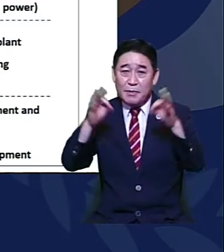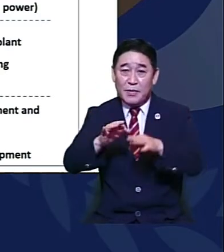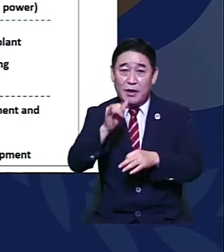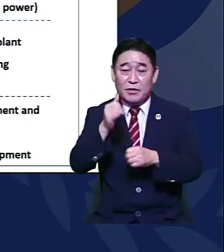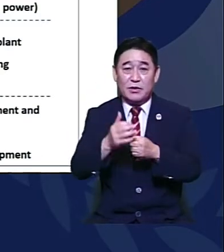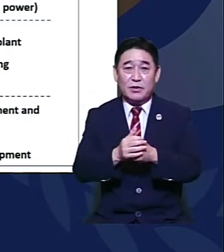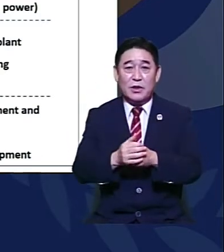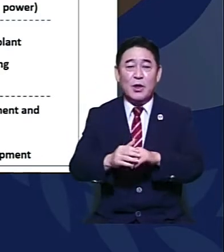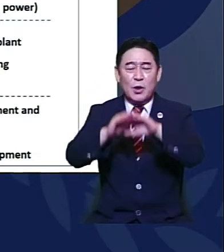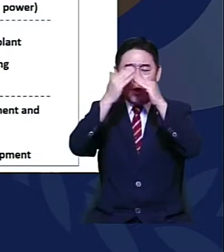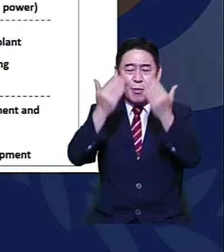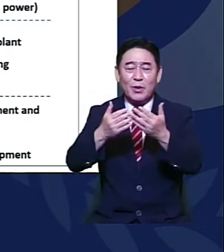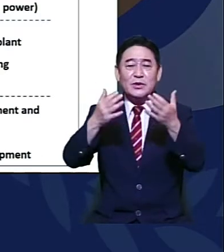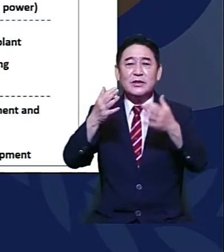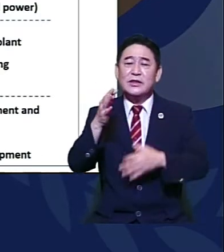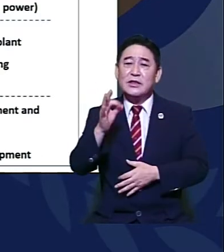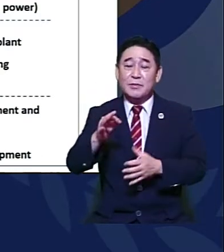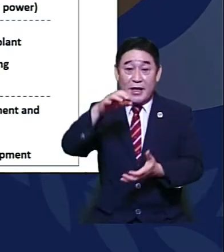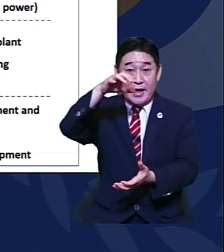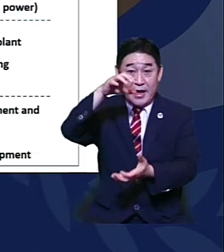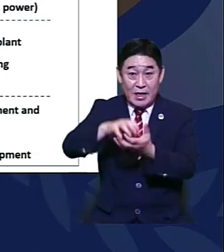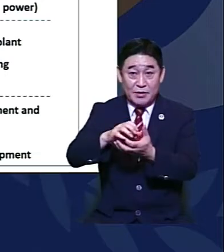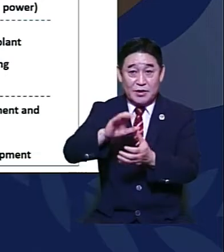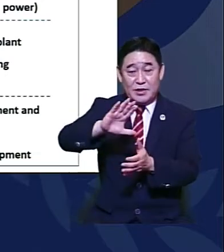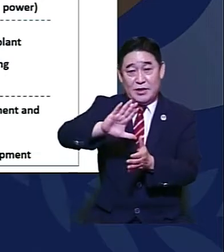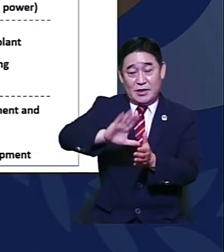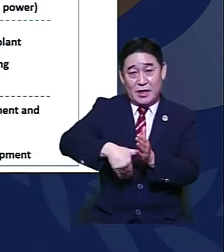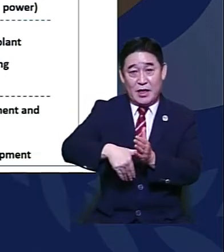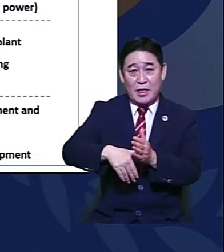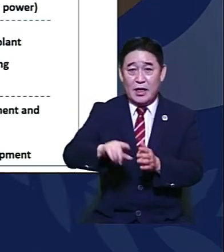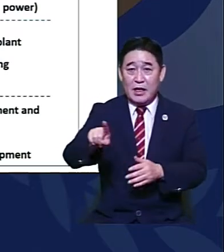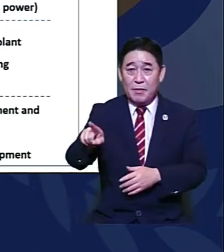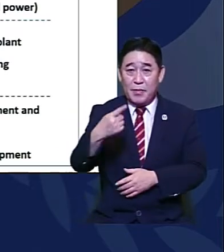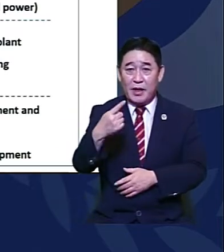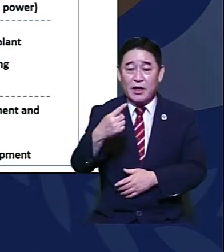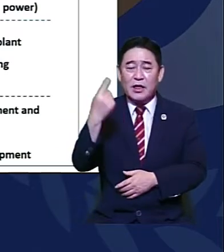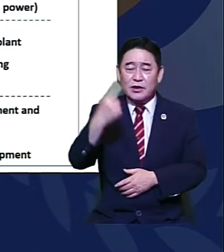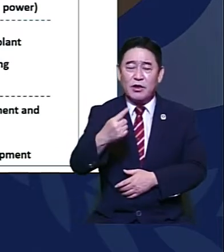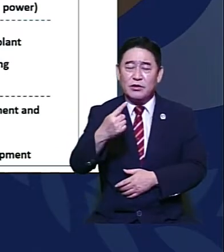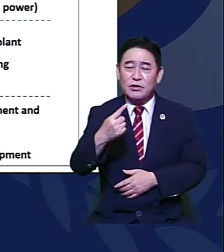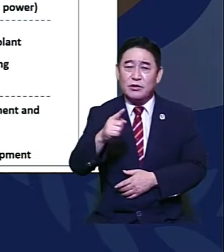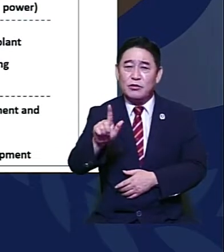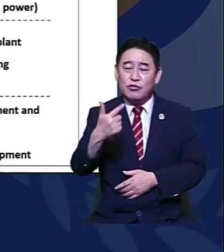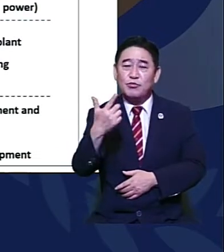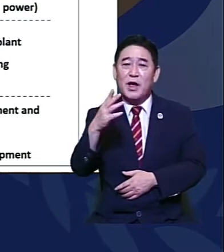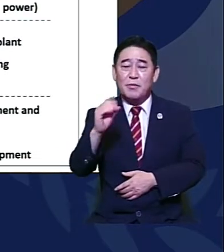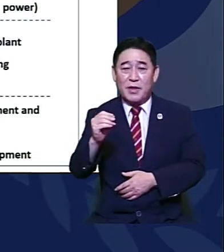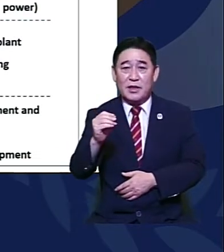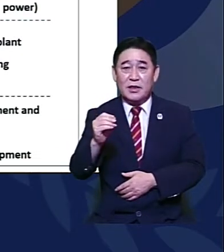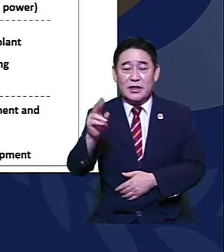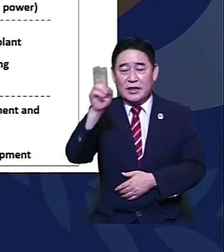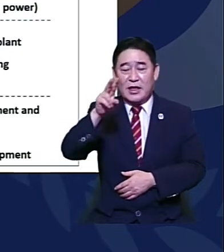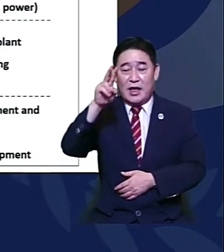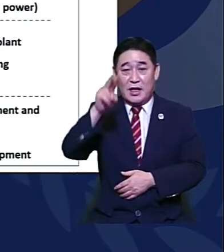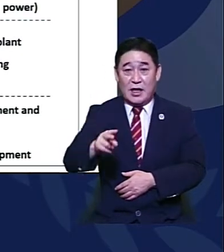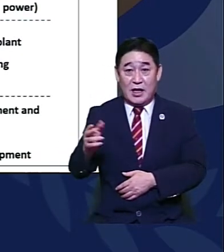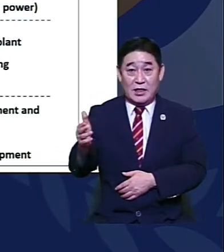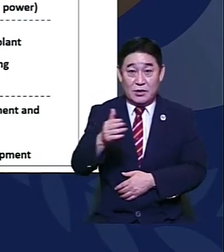becomes around $16 million US. Main objectives are to